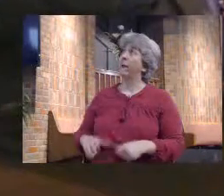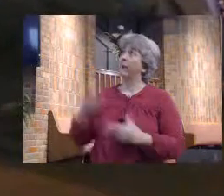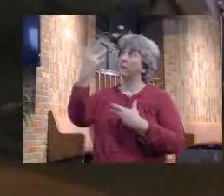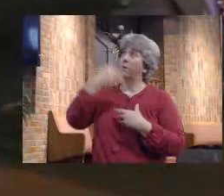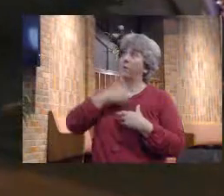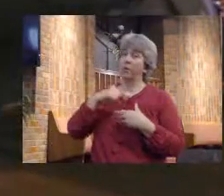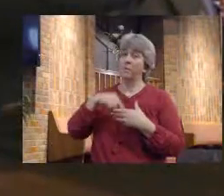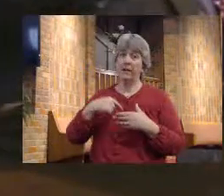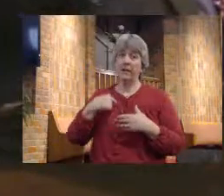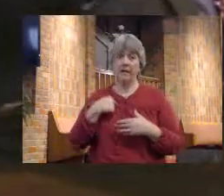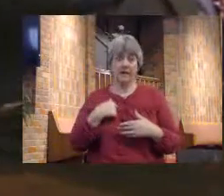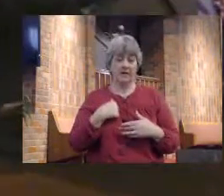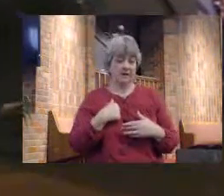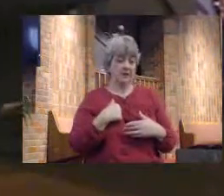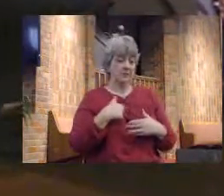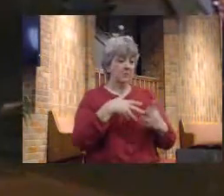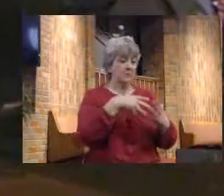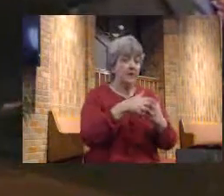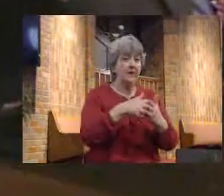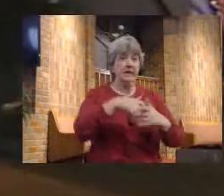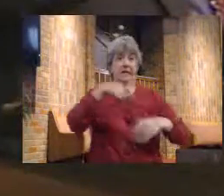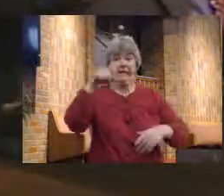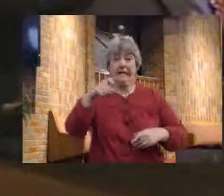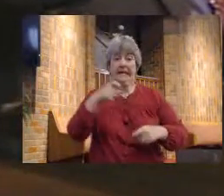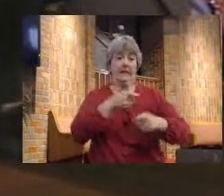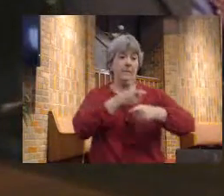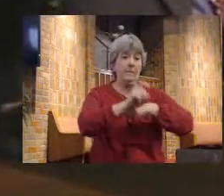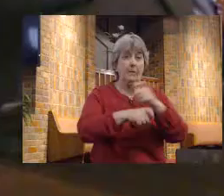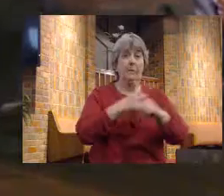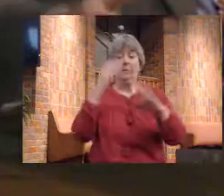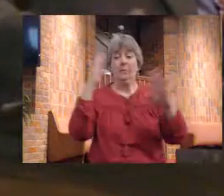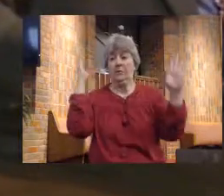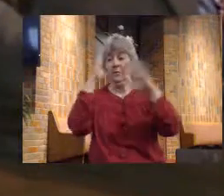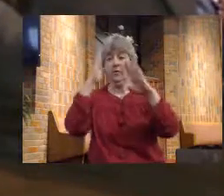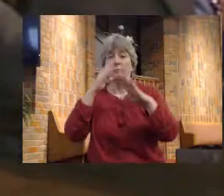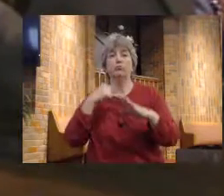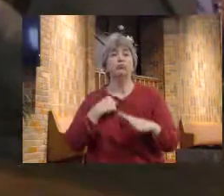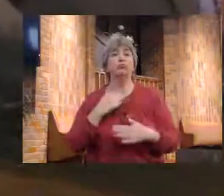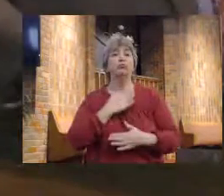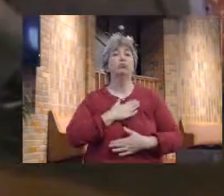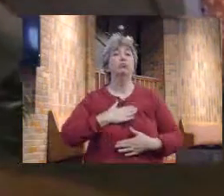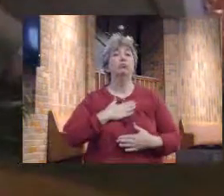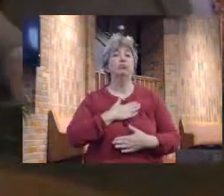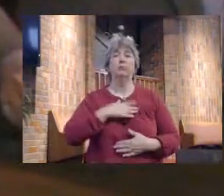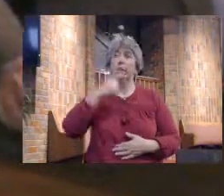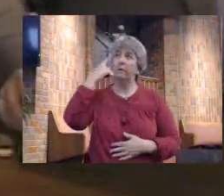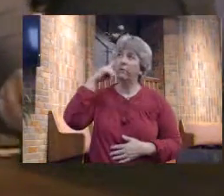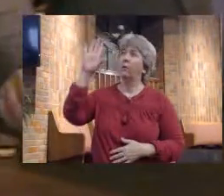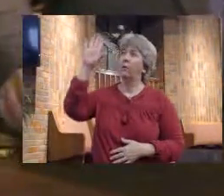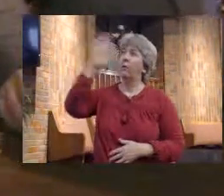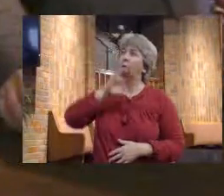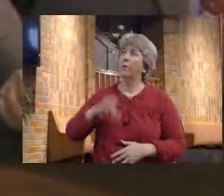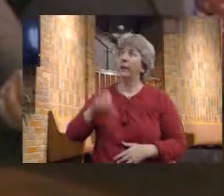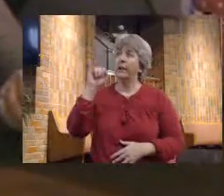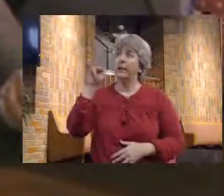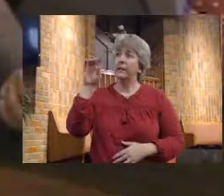in infirmities and reproaches and needs and persecutions and distresses for Christ's sake. For when I am weak, then I am